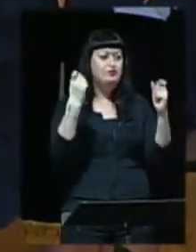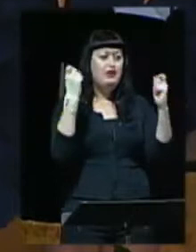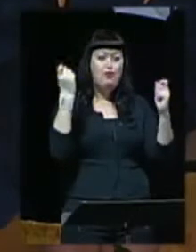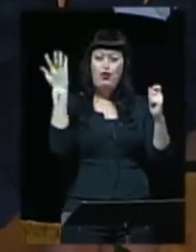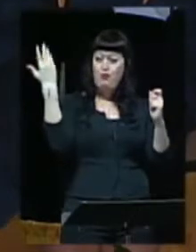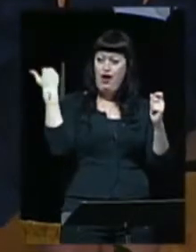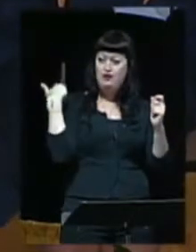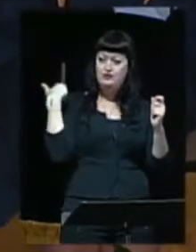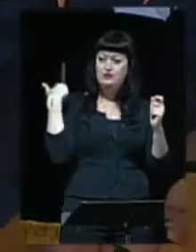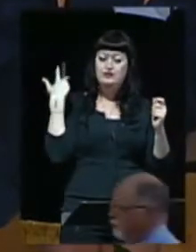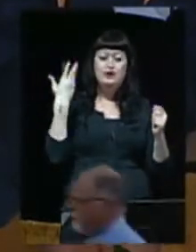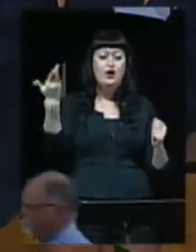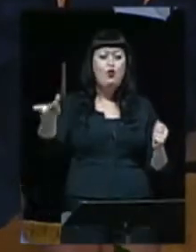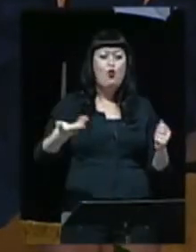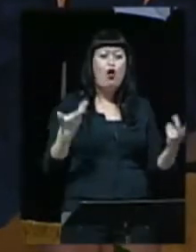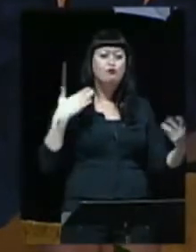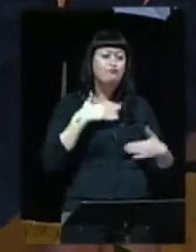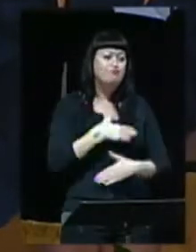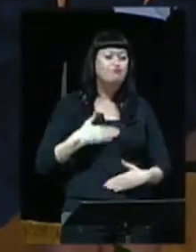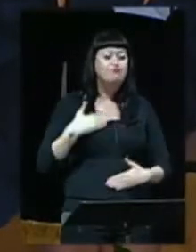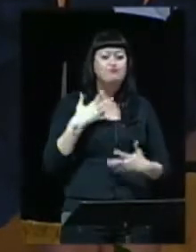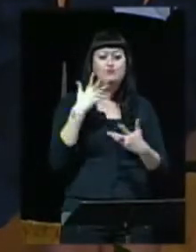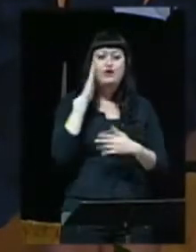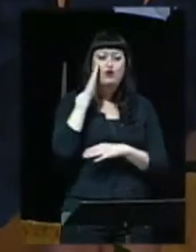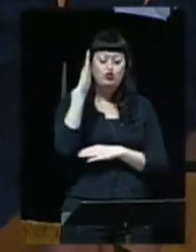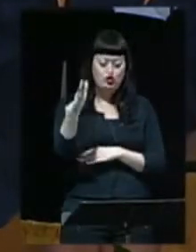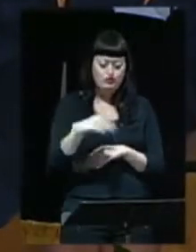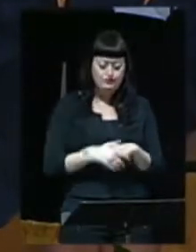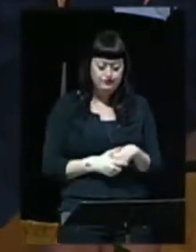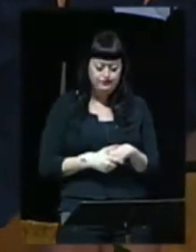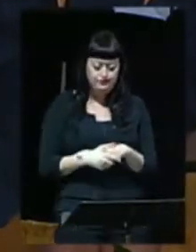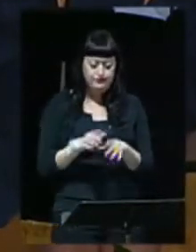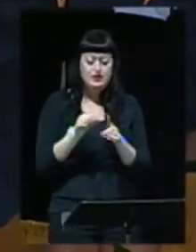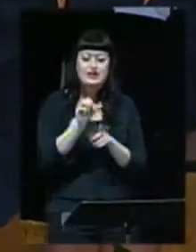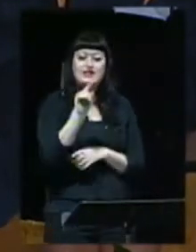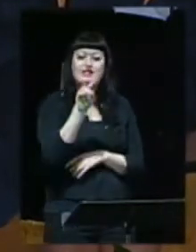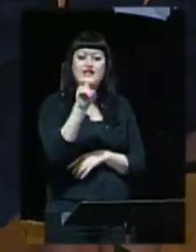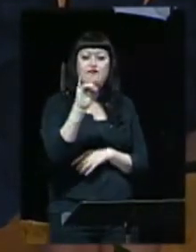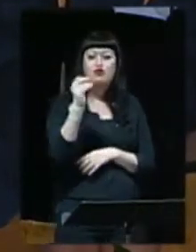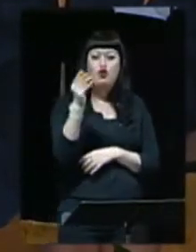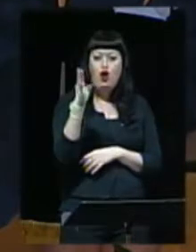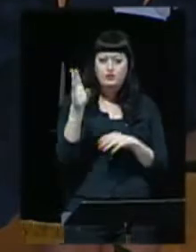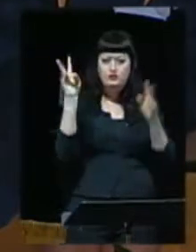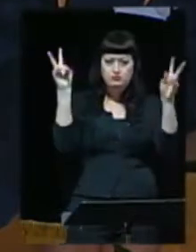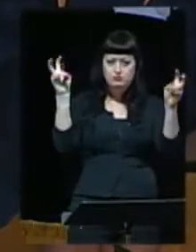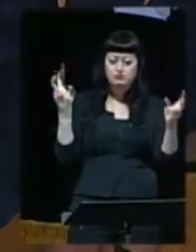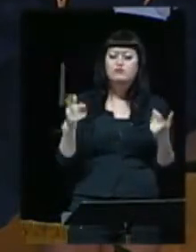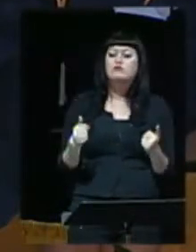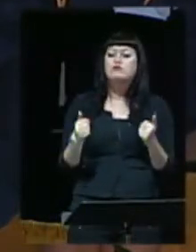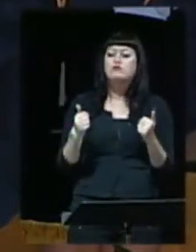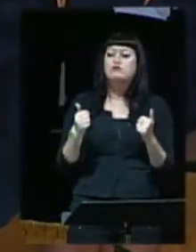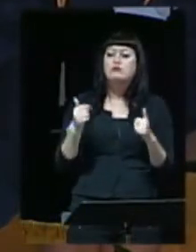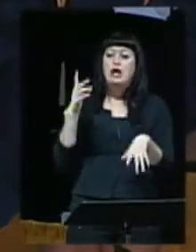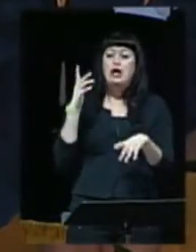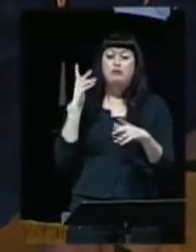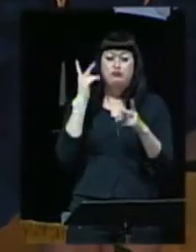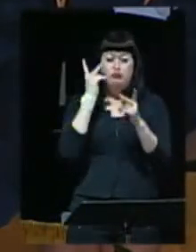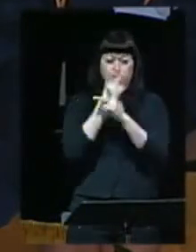past and welcome the future. In the words of Steve Jobs, you cannot connect the dots looking